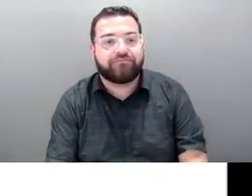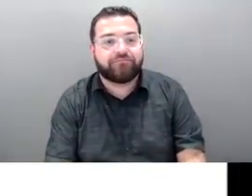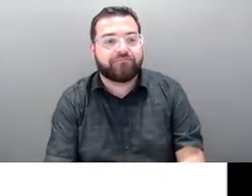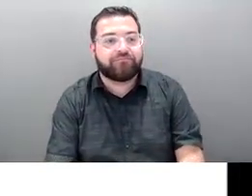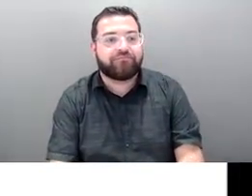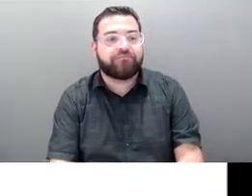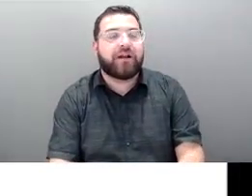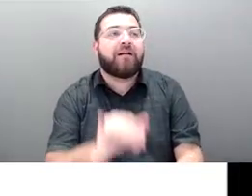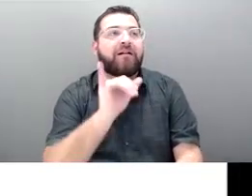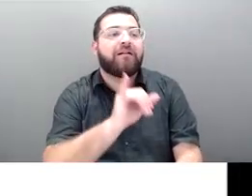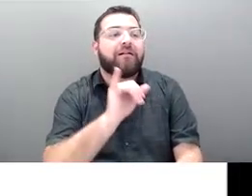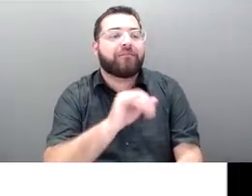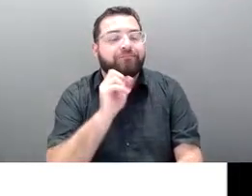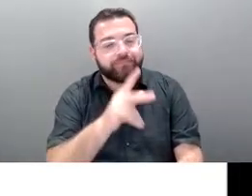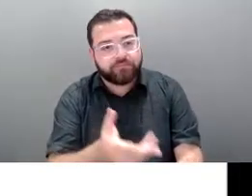Oh,